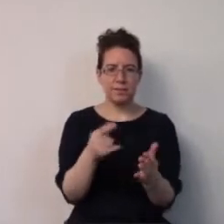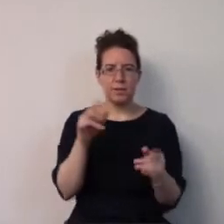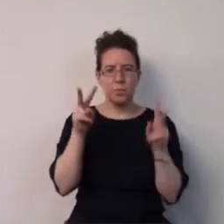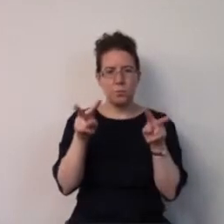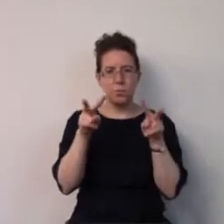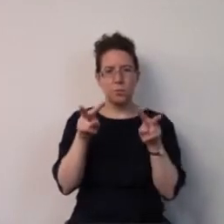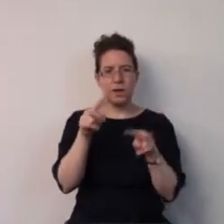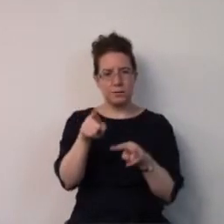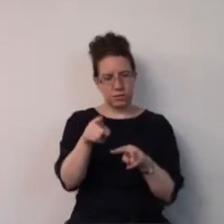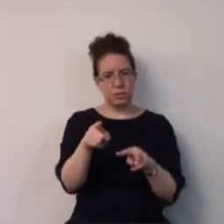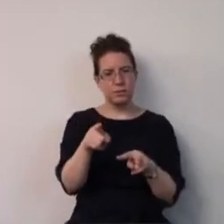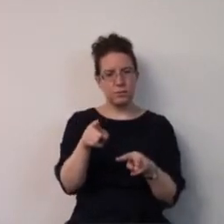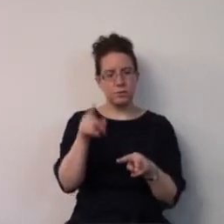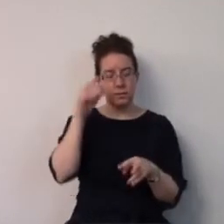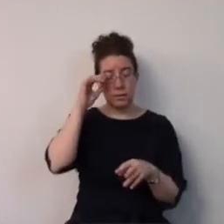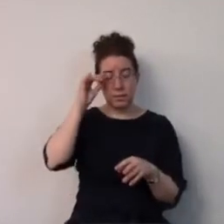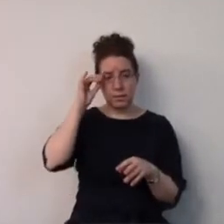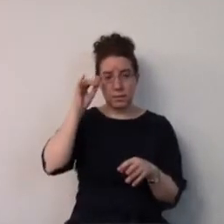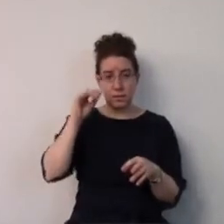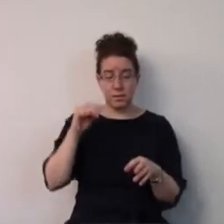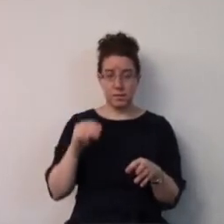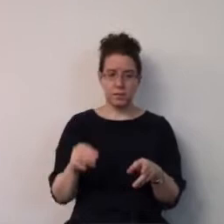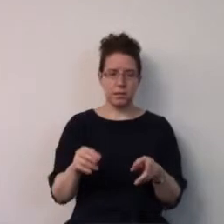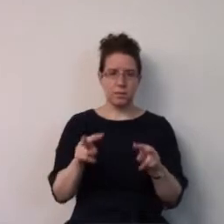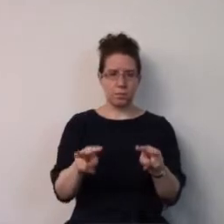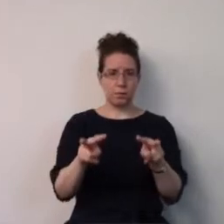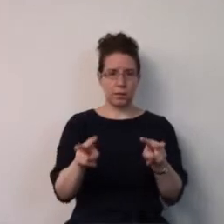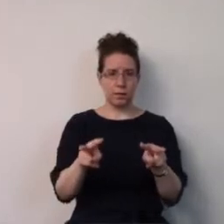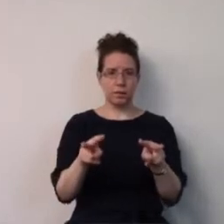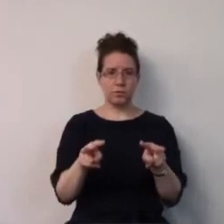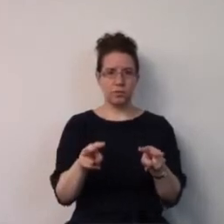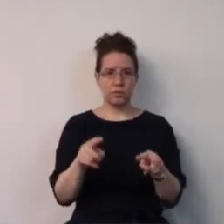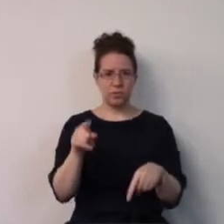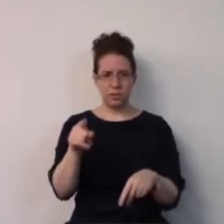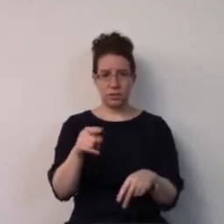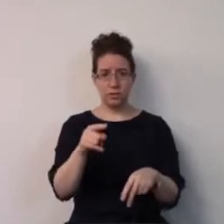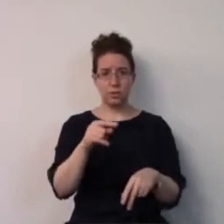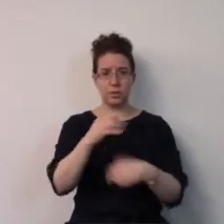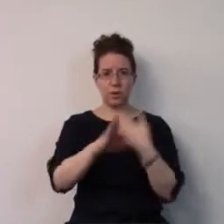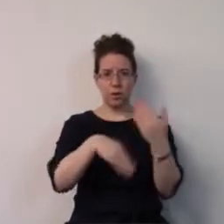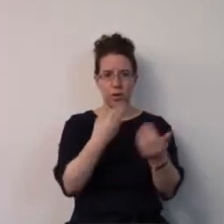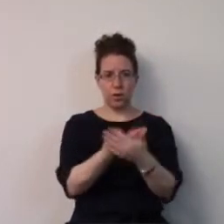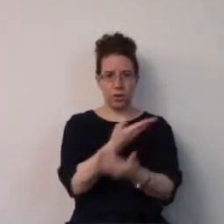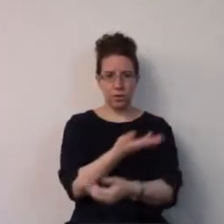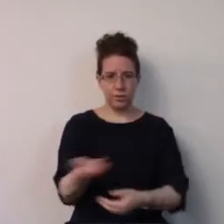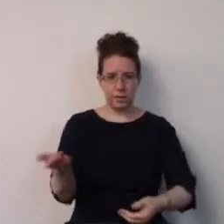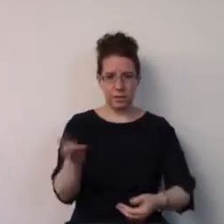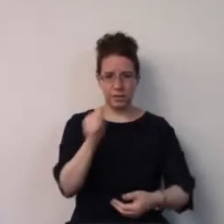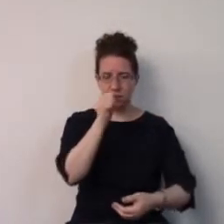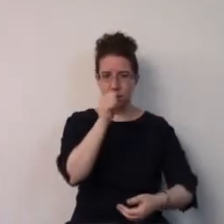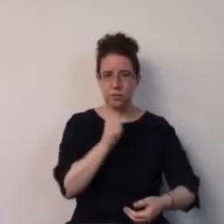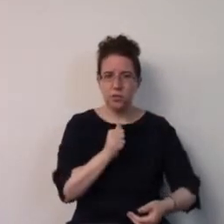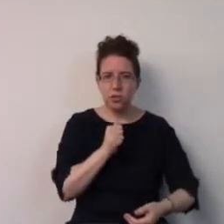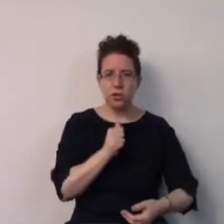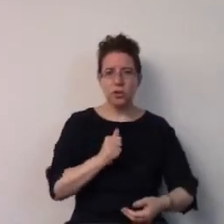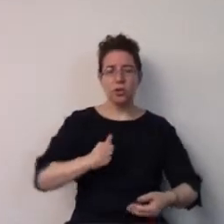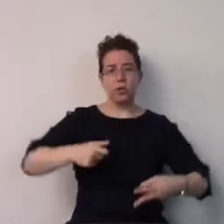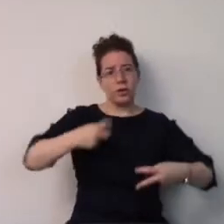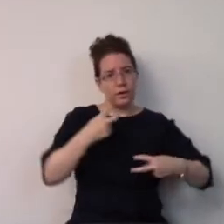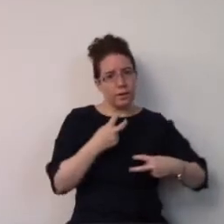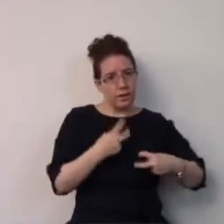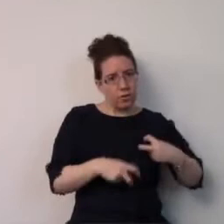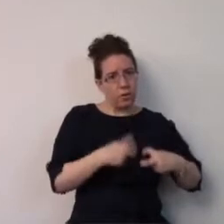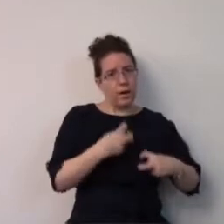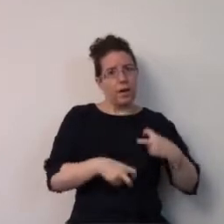Watch thou in all things. Endure afflictions. Do the work of an evangelist. Make full proof thy ministry. He's